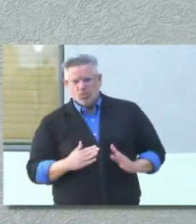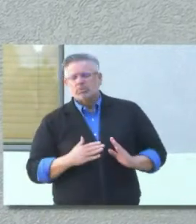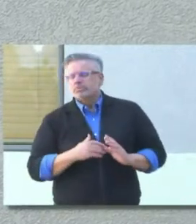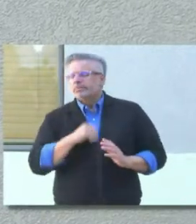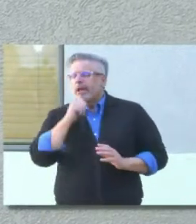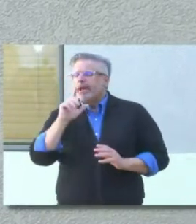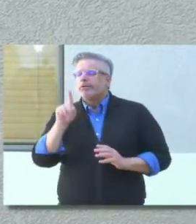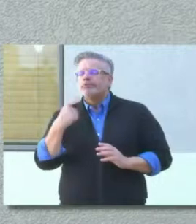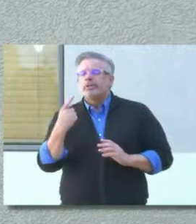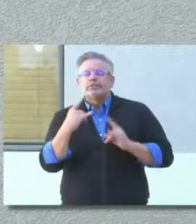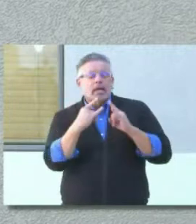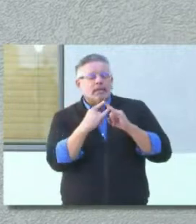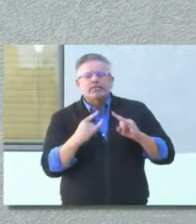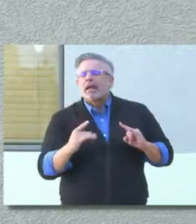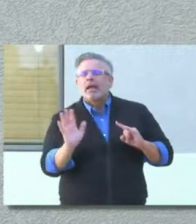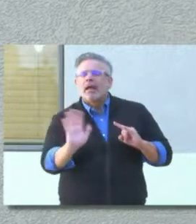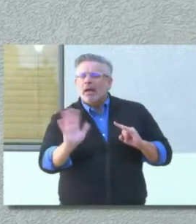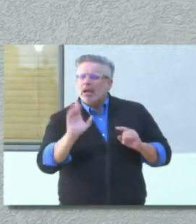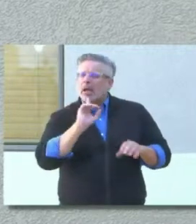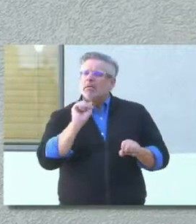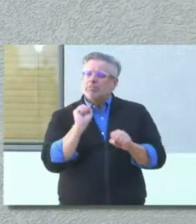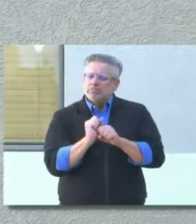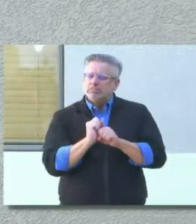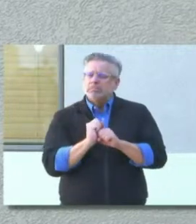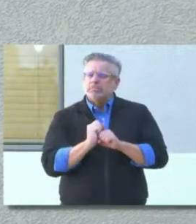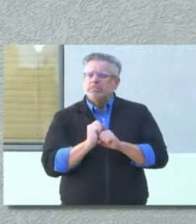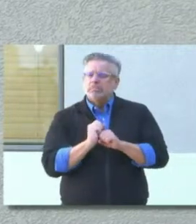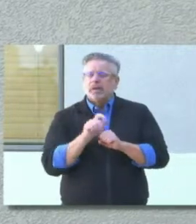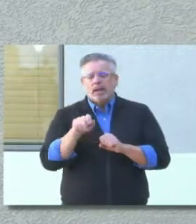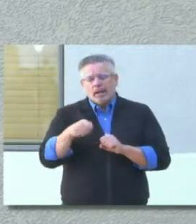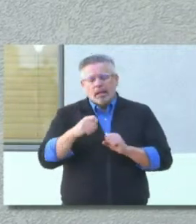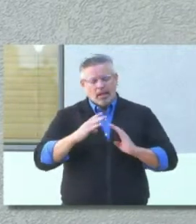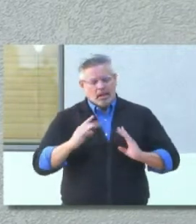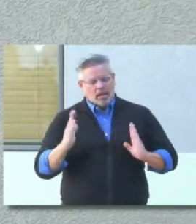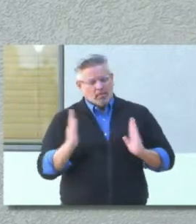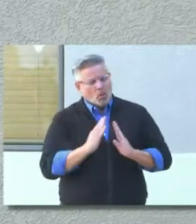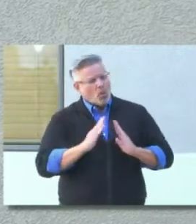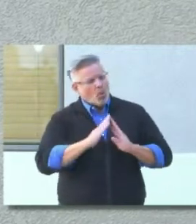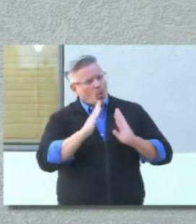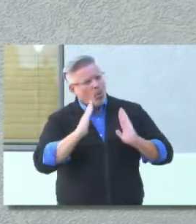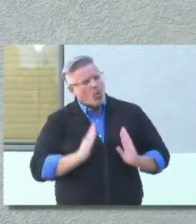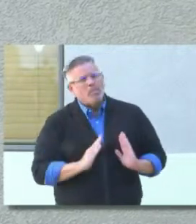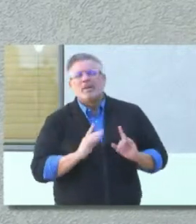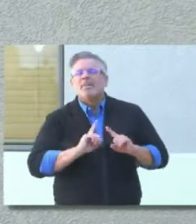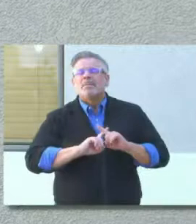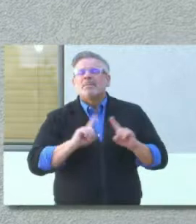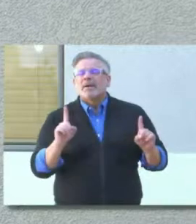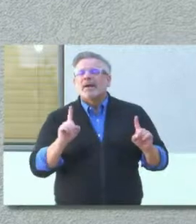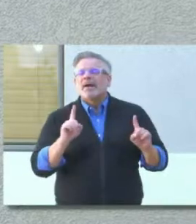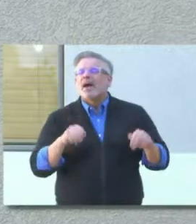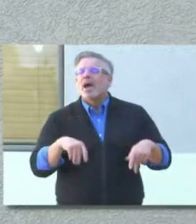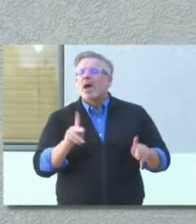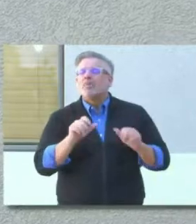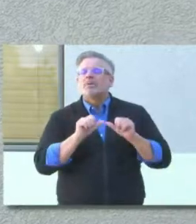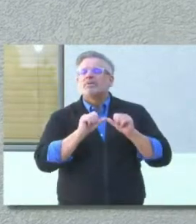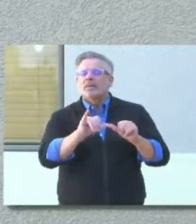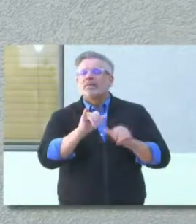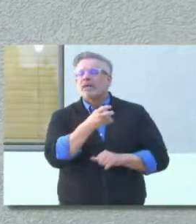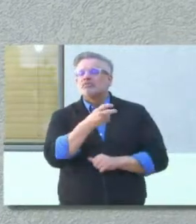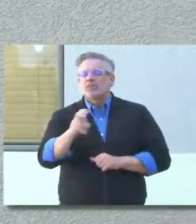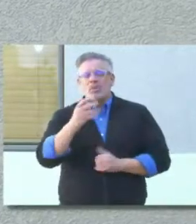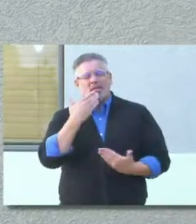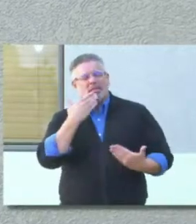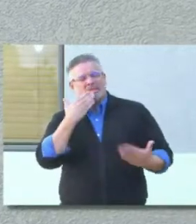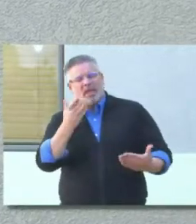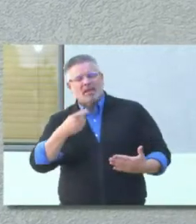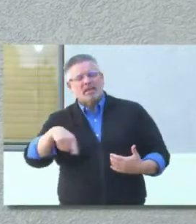not just a tent, but a key, a lock. It's a tiny home, but an opportunity to continue that transition. And I want to